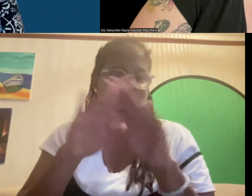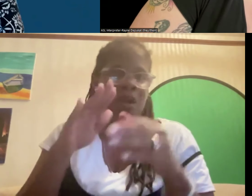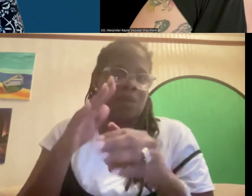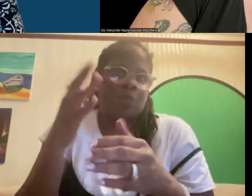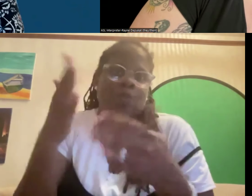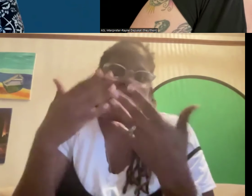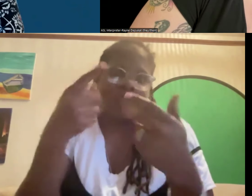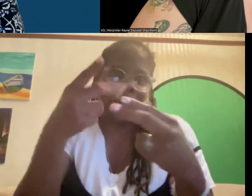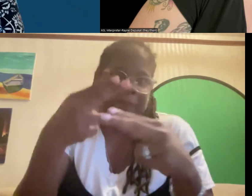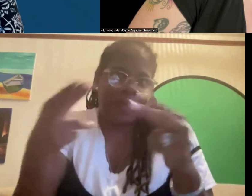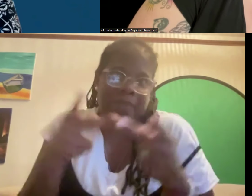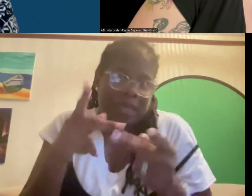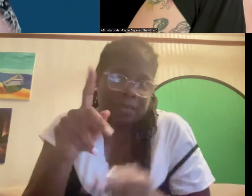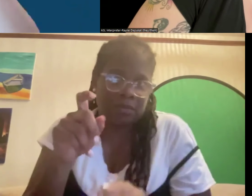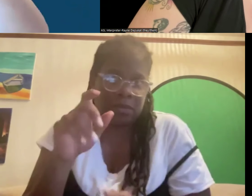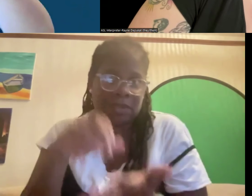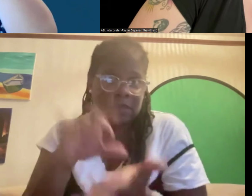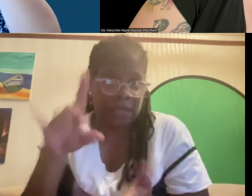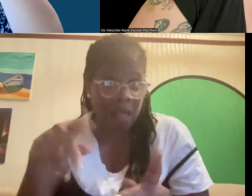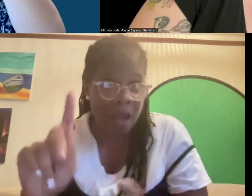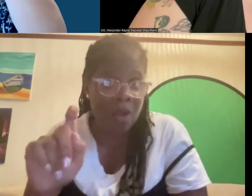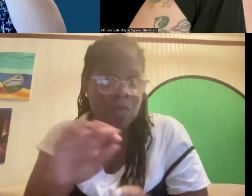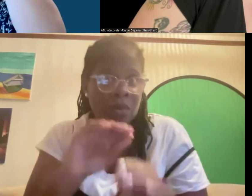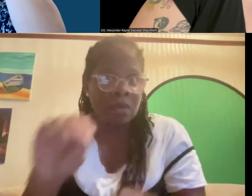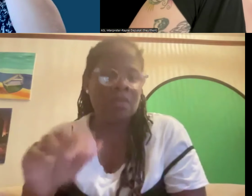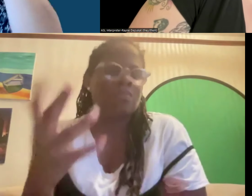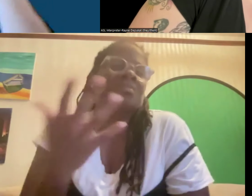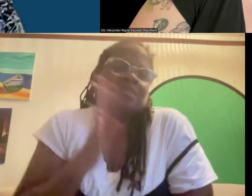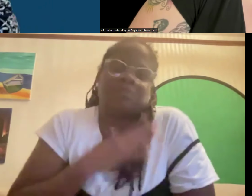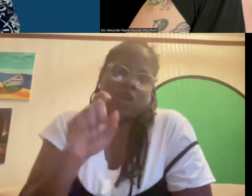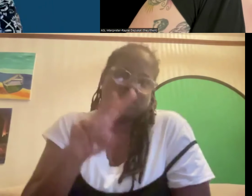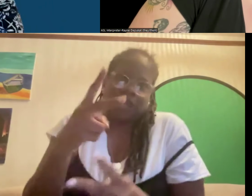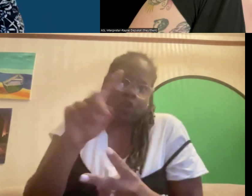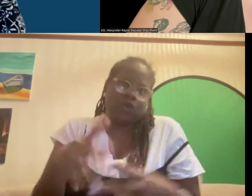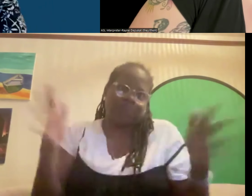where landlords allow A service dog. a service dog? Is that